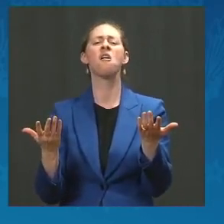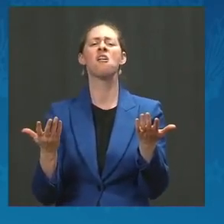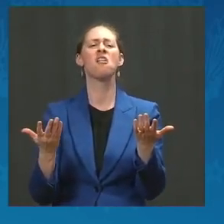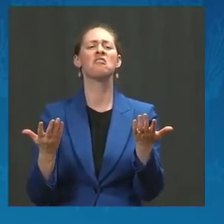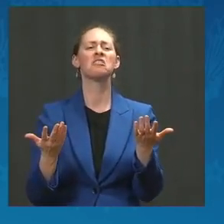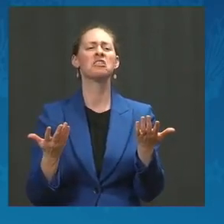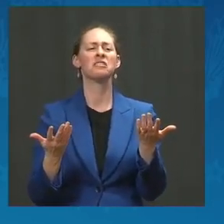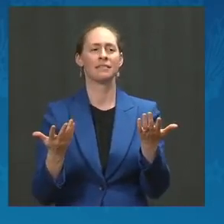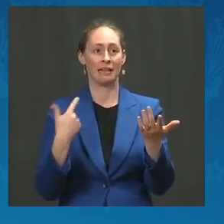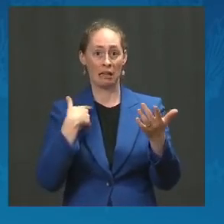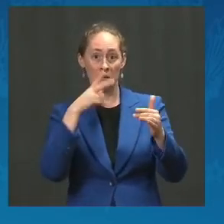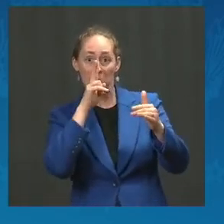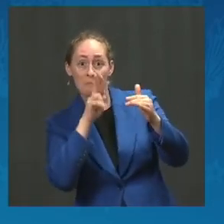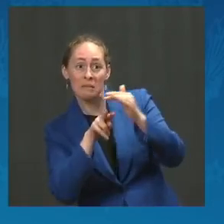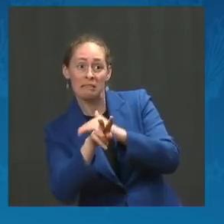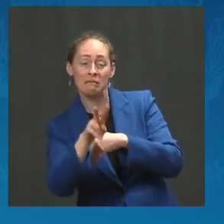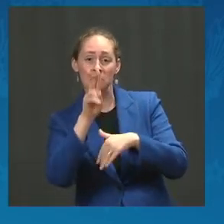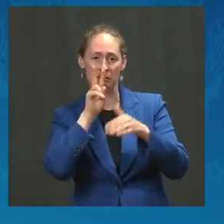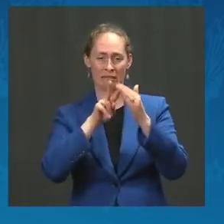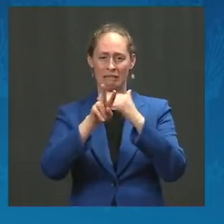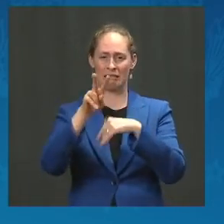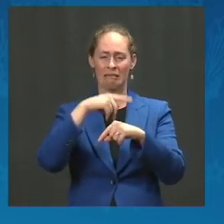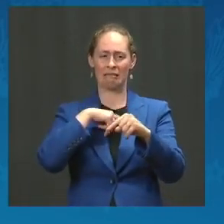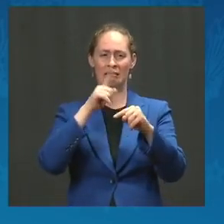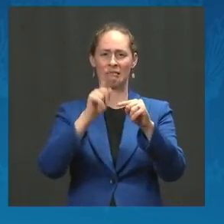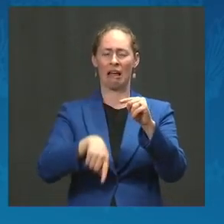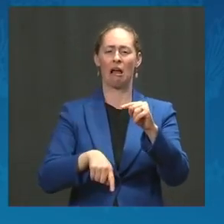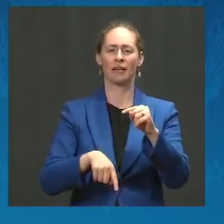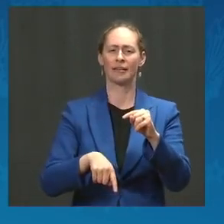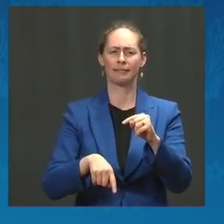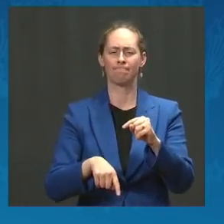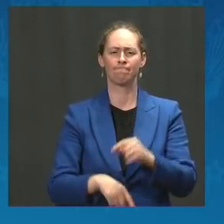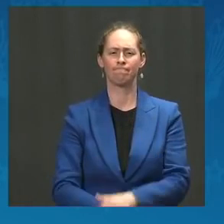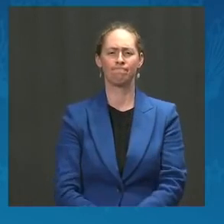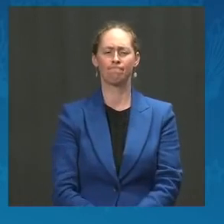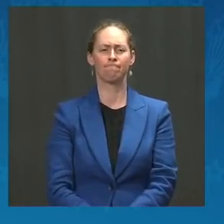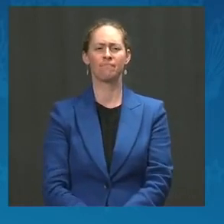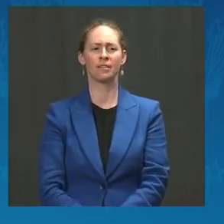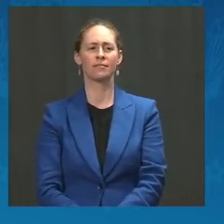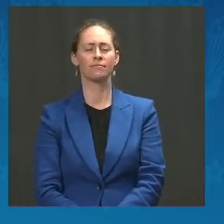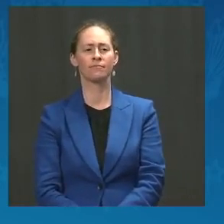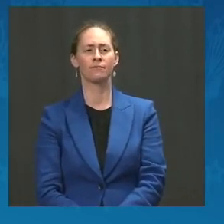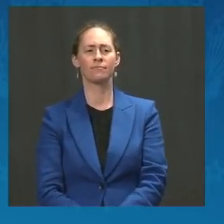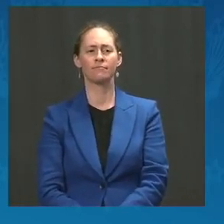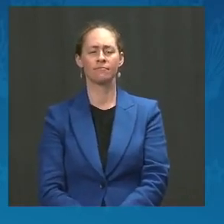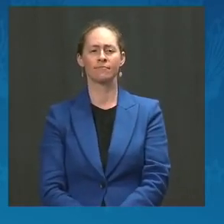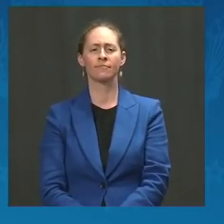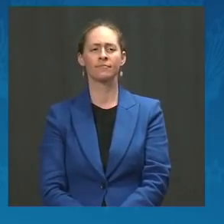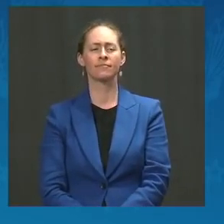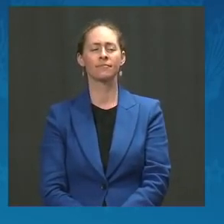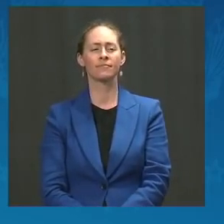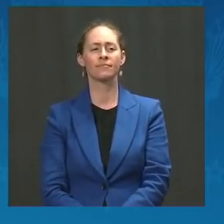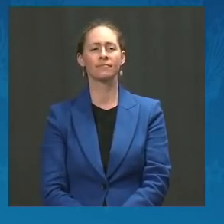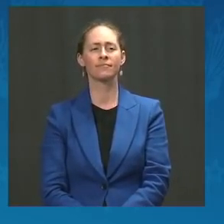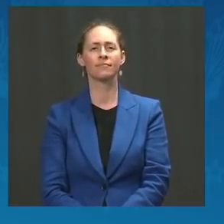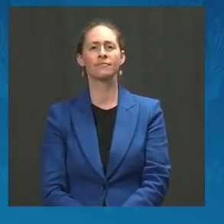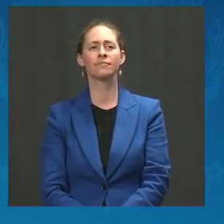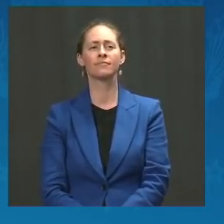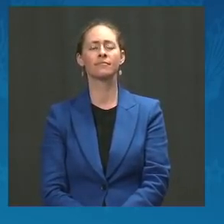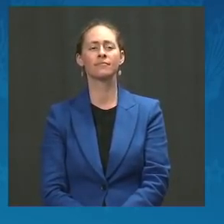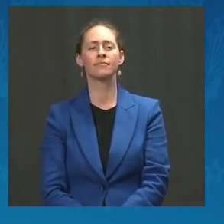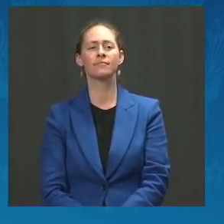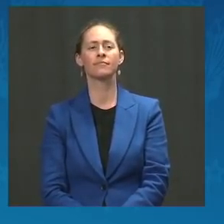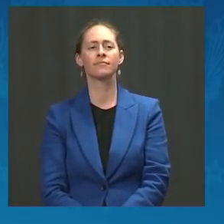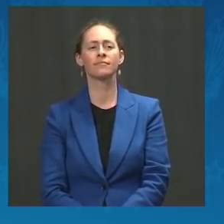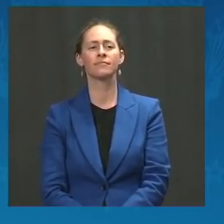of projecting. Exactly how many people are likely. All I know is that we go through these periods, then we run up against a